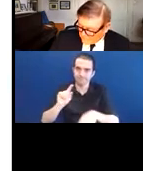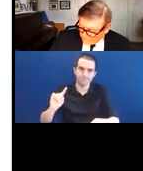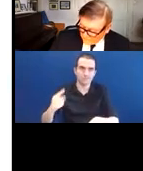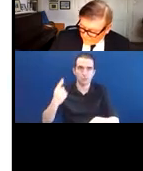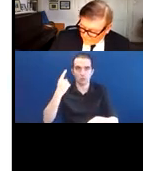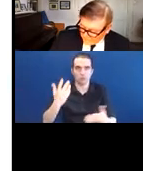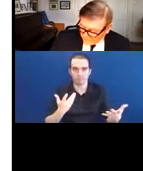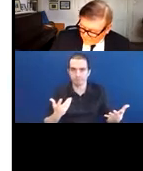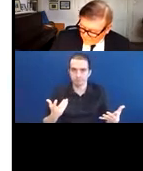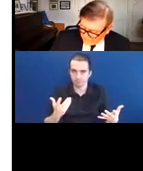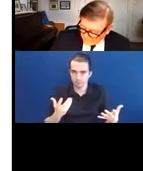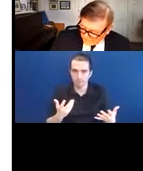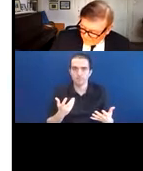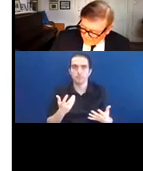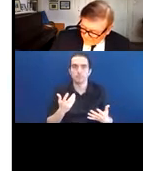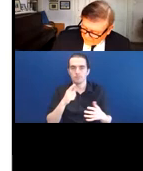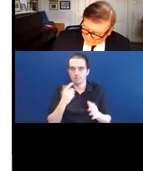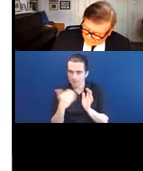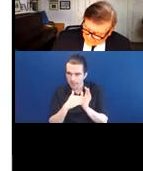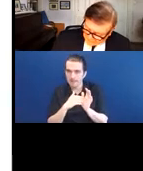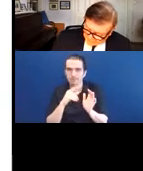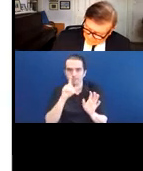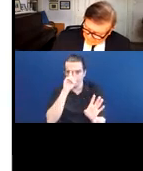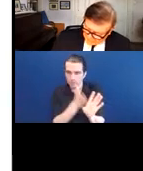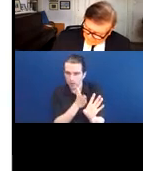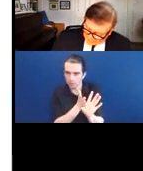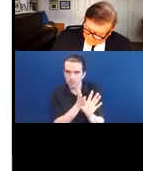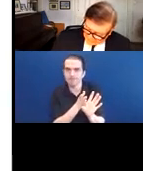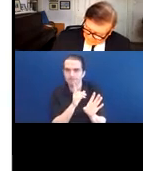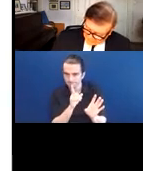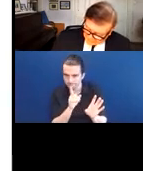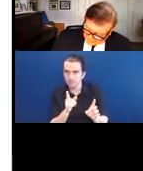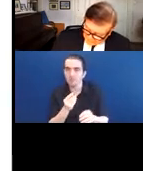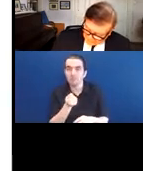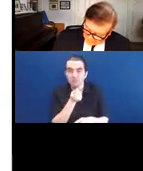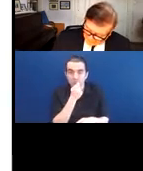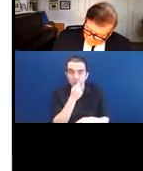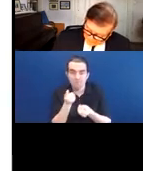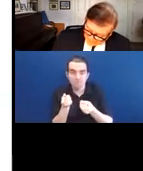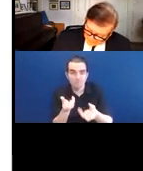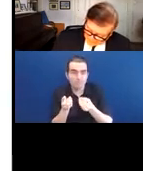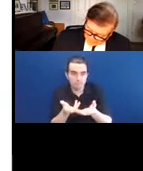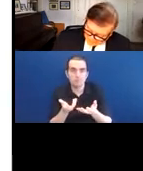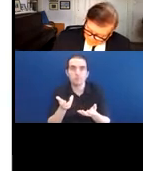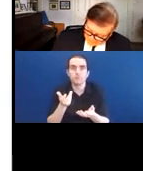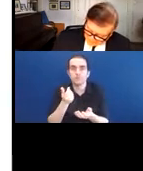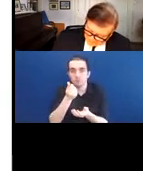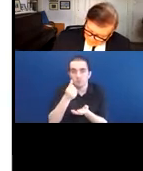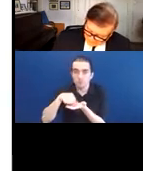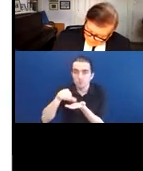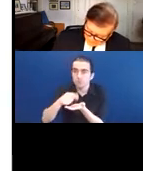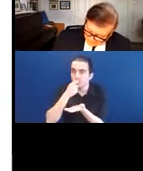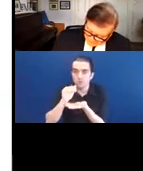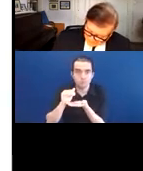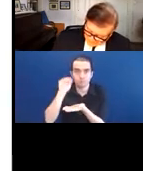there's a positive one. Our country has given some monetary relief to the disabled people during lockdown. I think he's